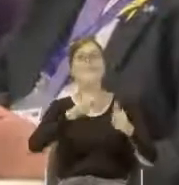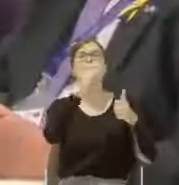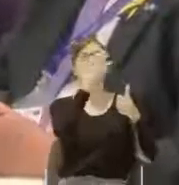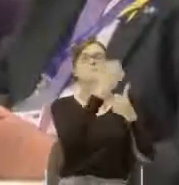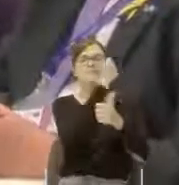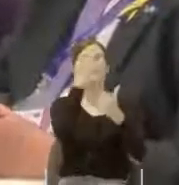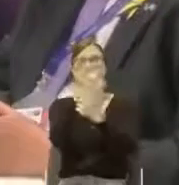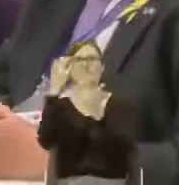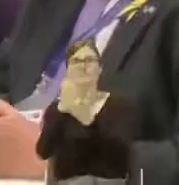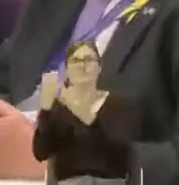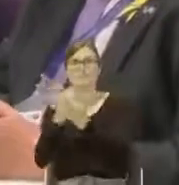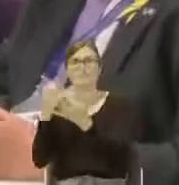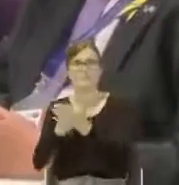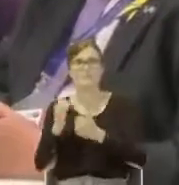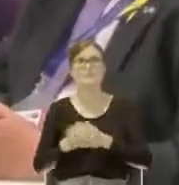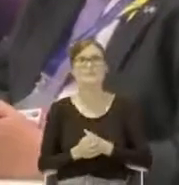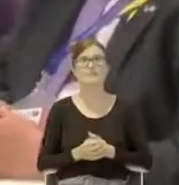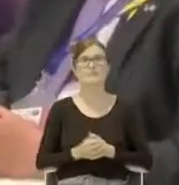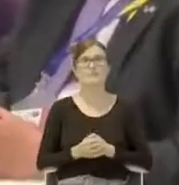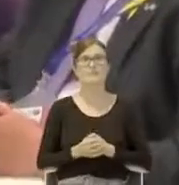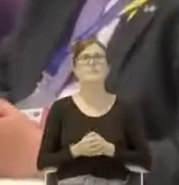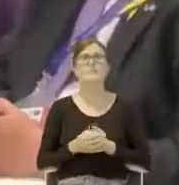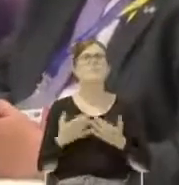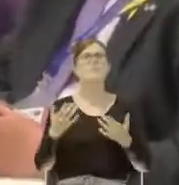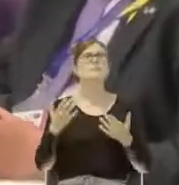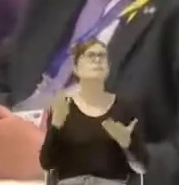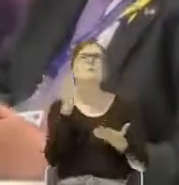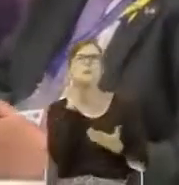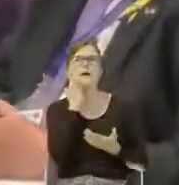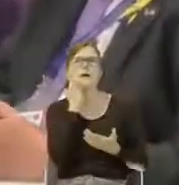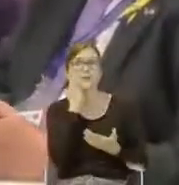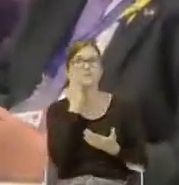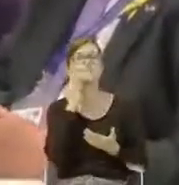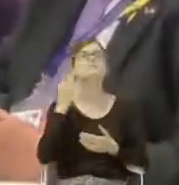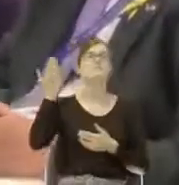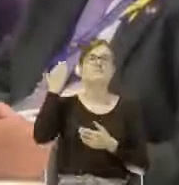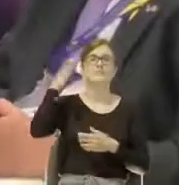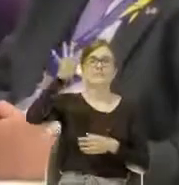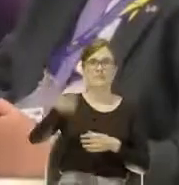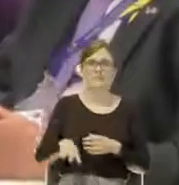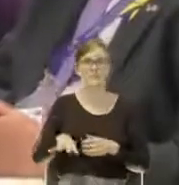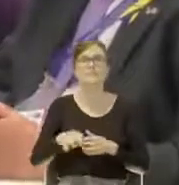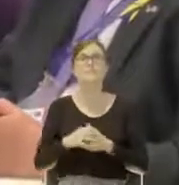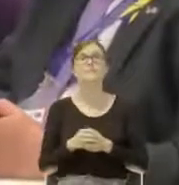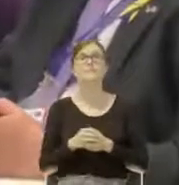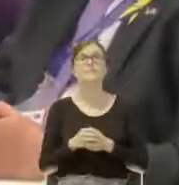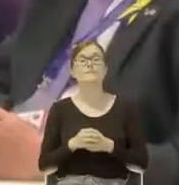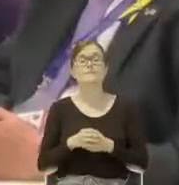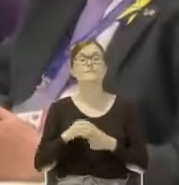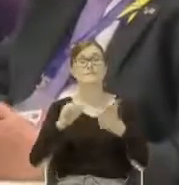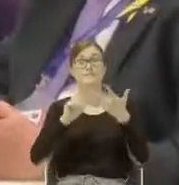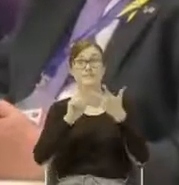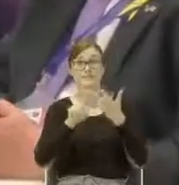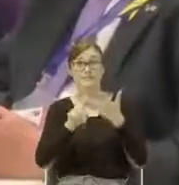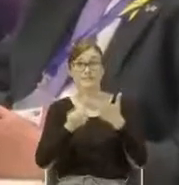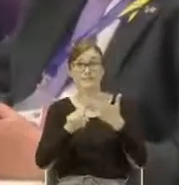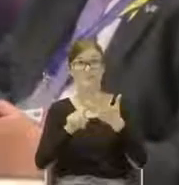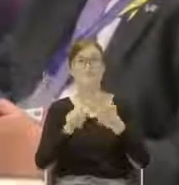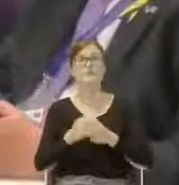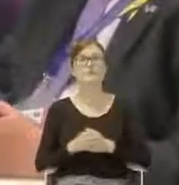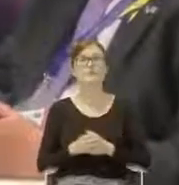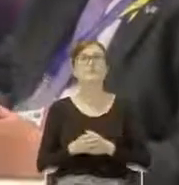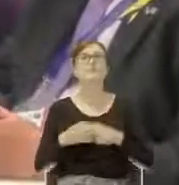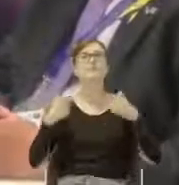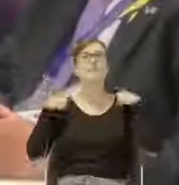third is in the UN Secretary General report on Common Agenda. I'm also the chair of the Future